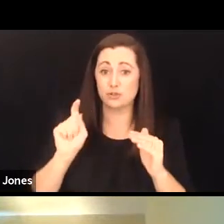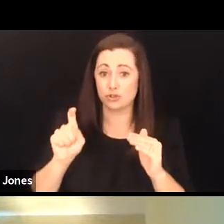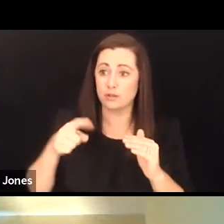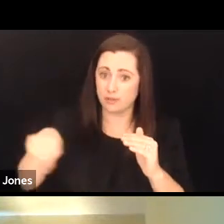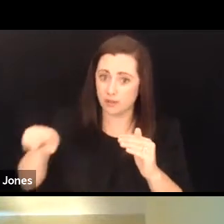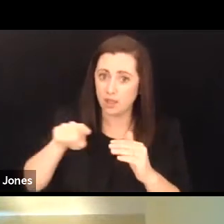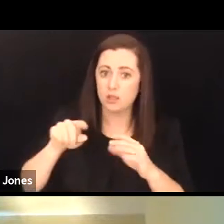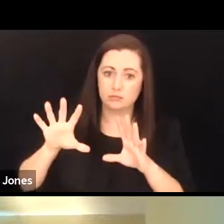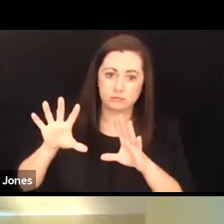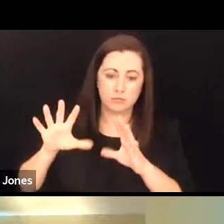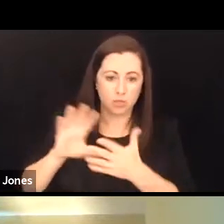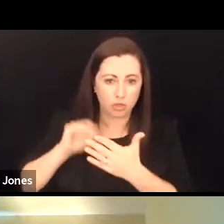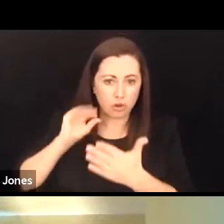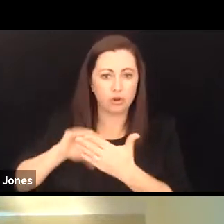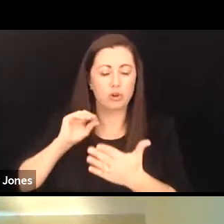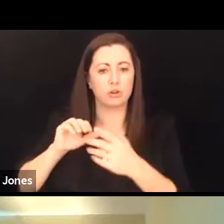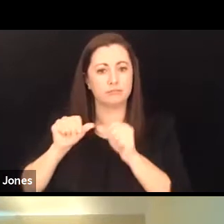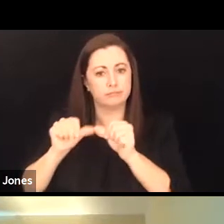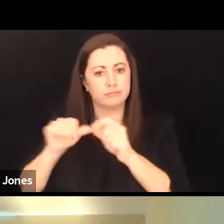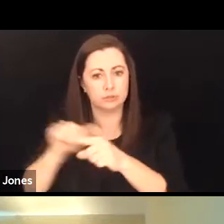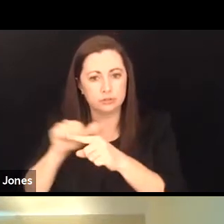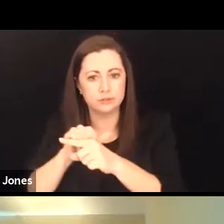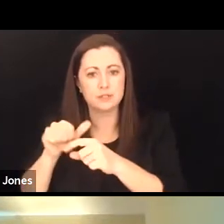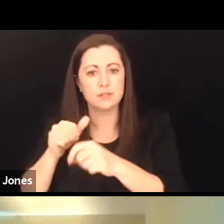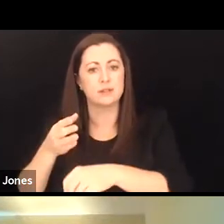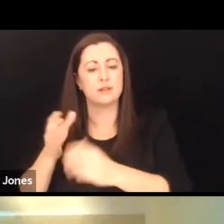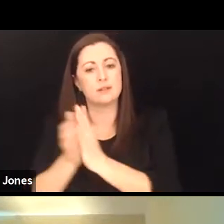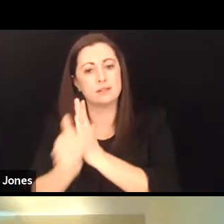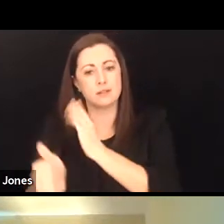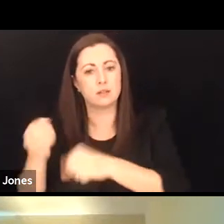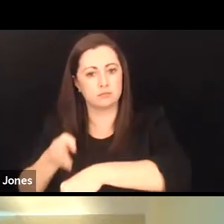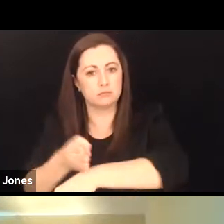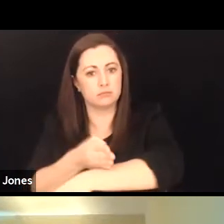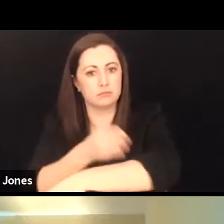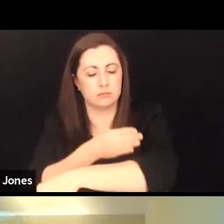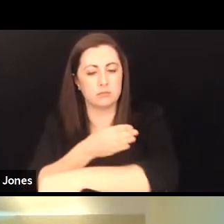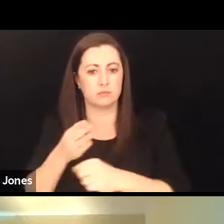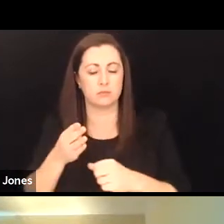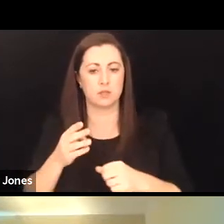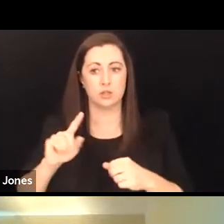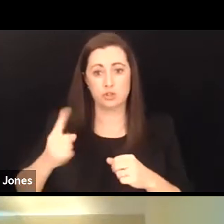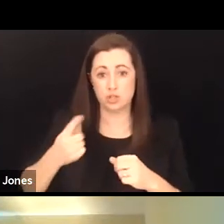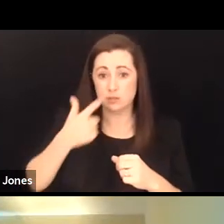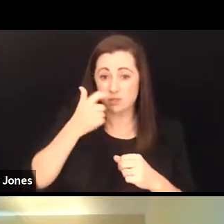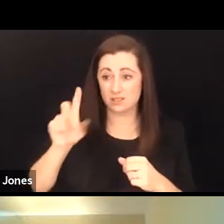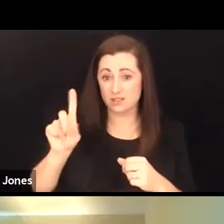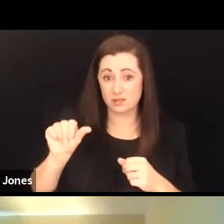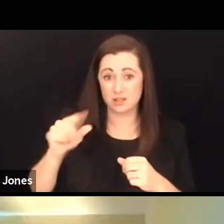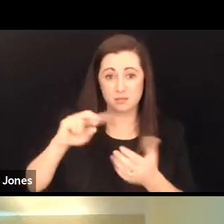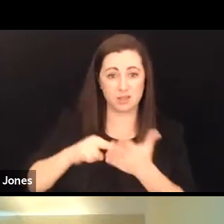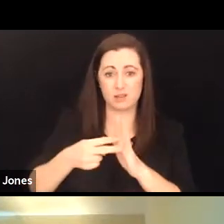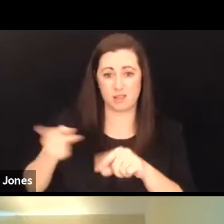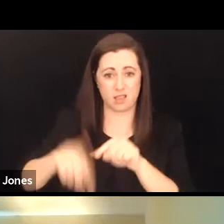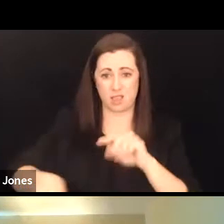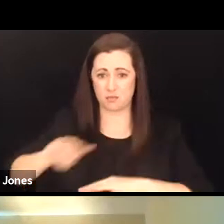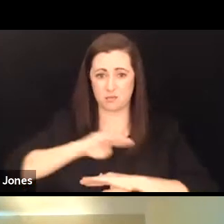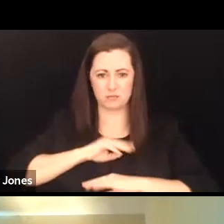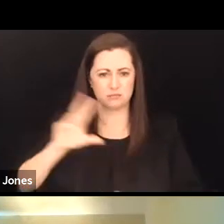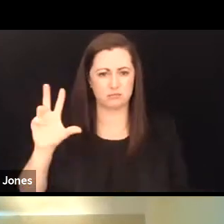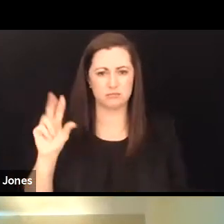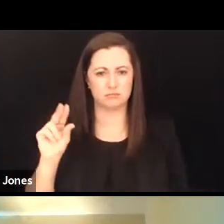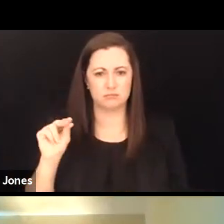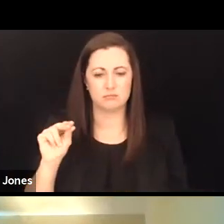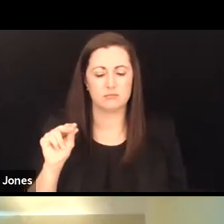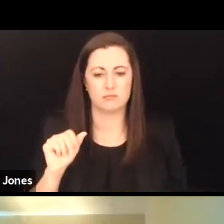But, you know, merely having a disability, depending on what it is not going to compromise that.